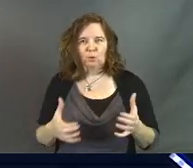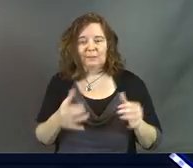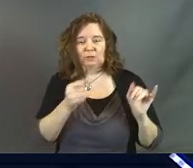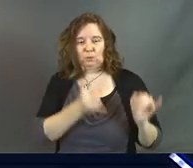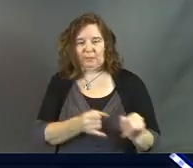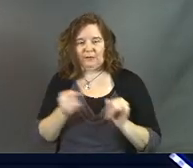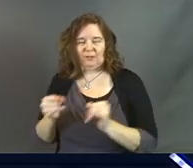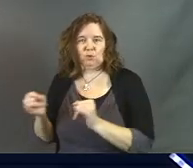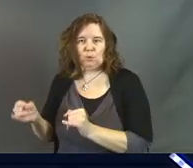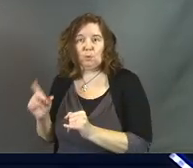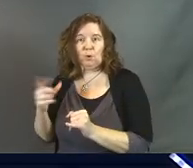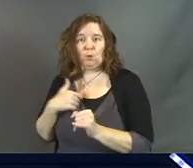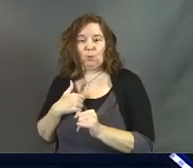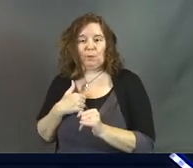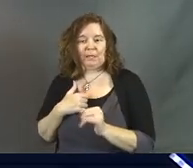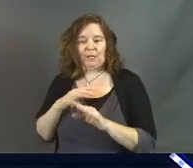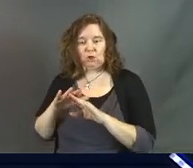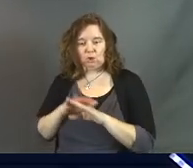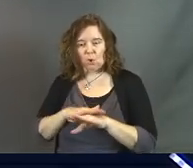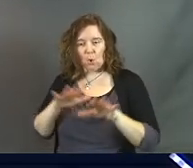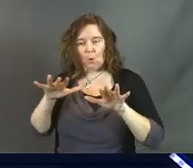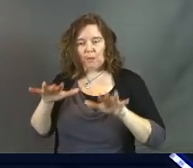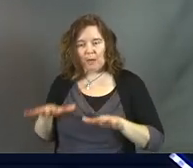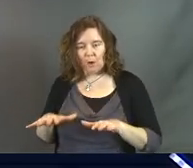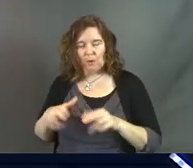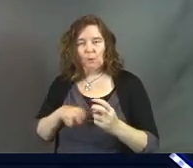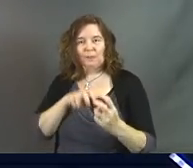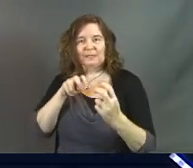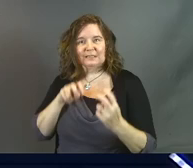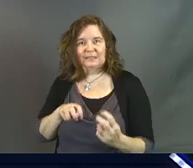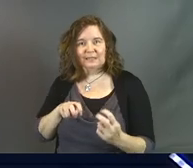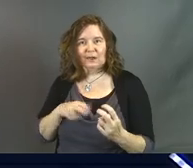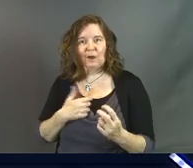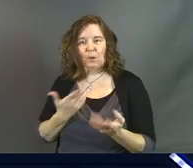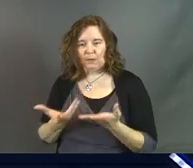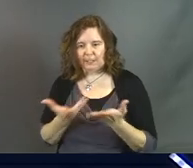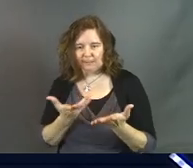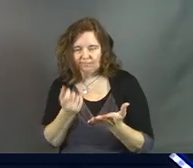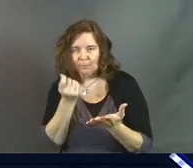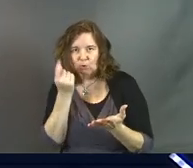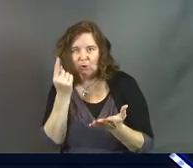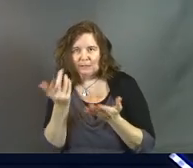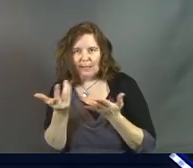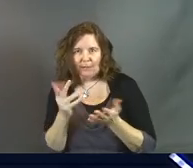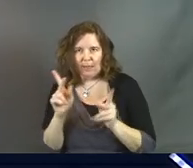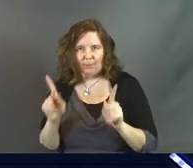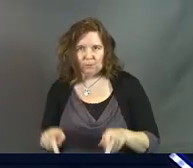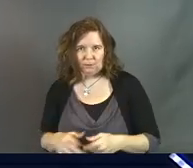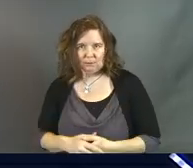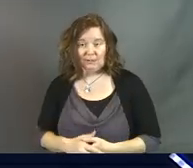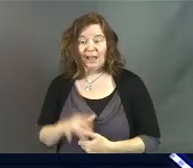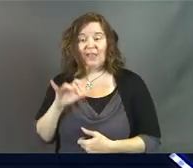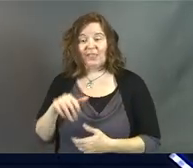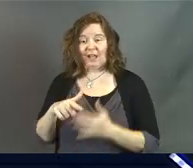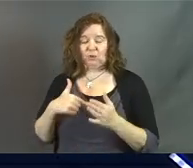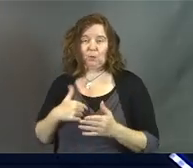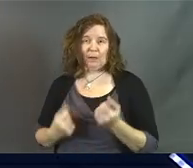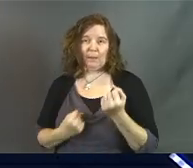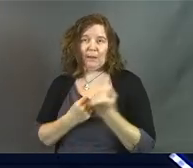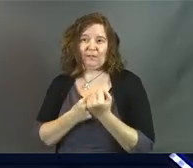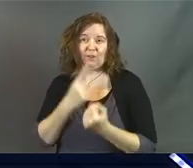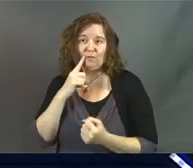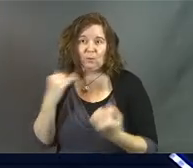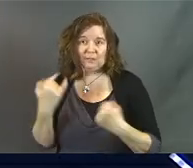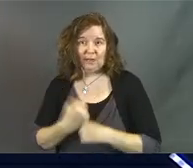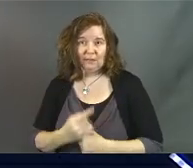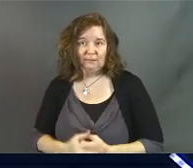to individuals, where we can slow it down and we can sit down with someone and we can come to understand that person. That's what I'm advocating for